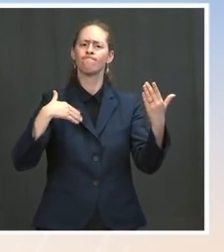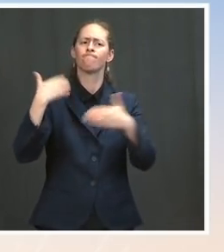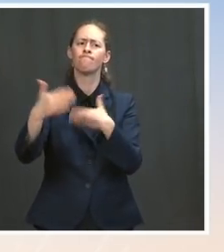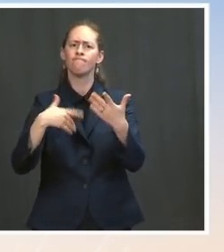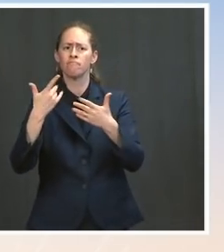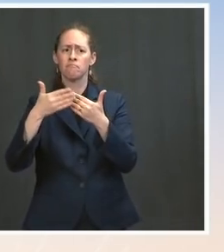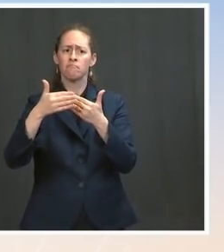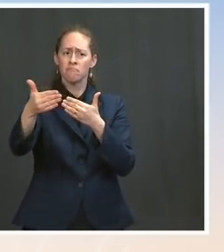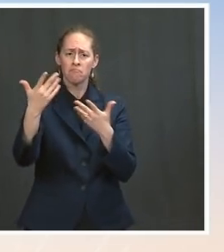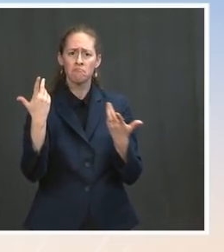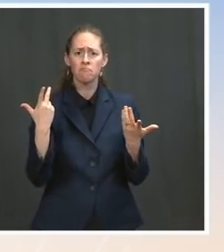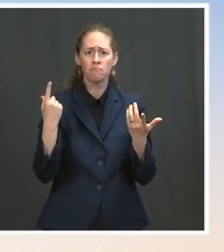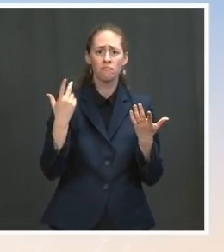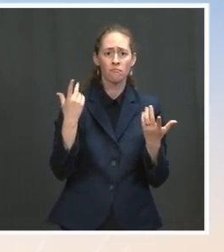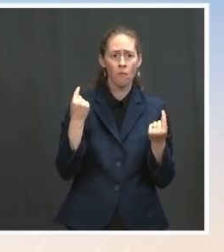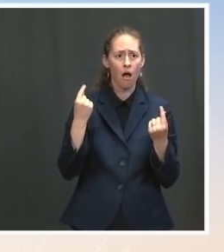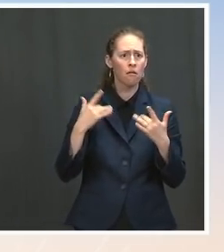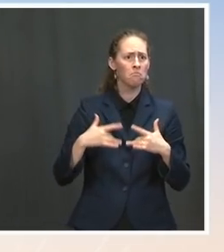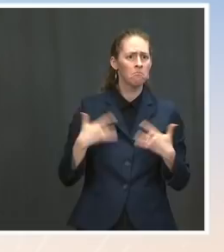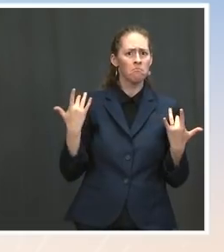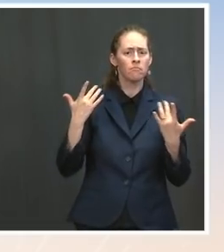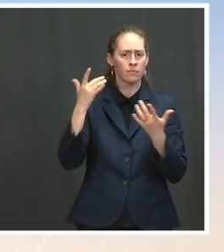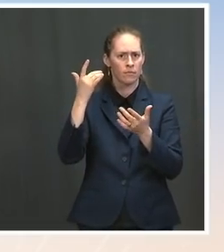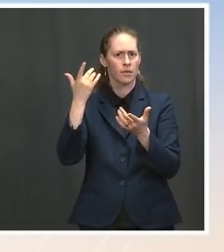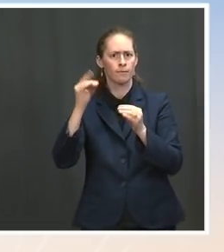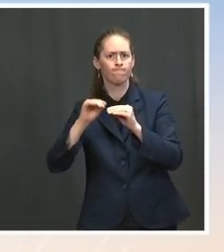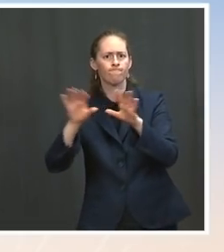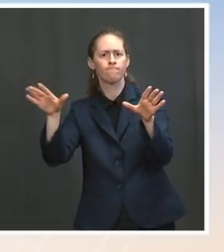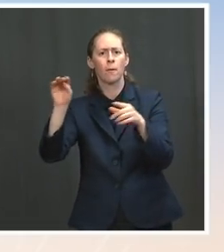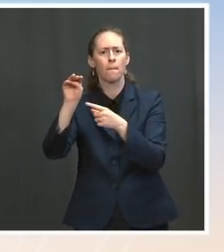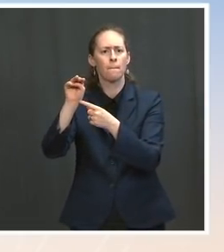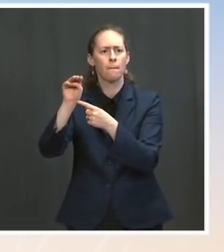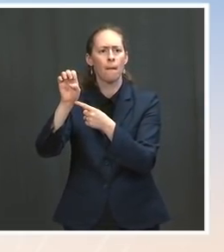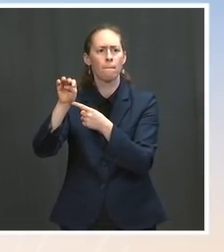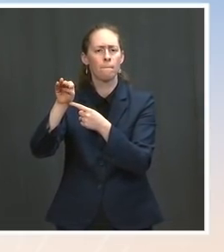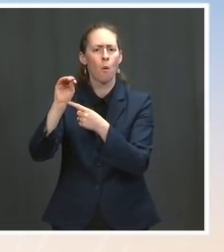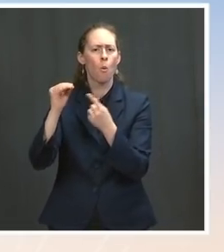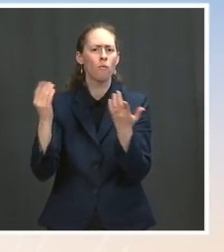update on that memo about kind of what the president might do on